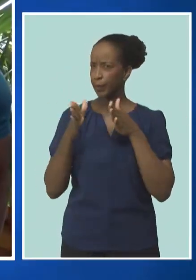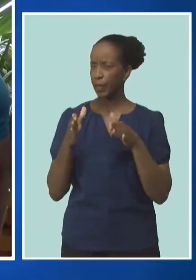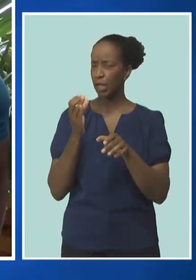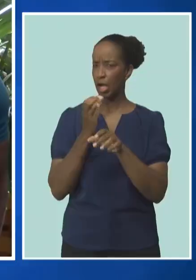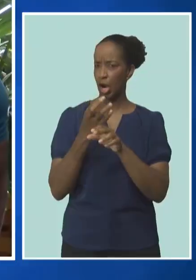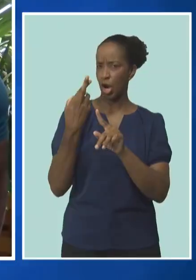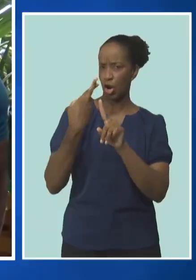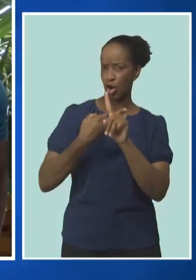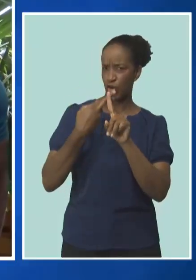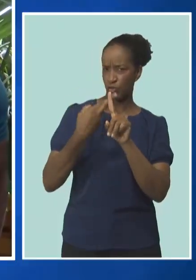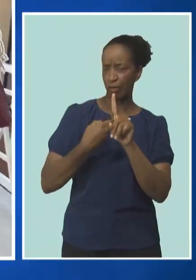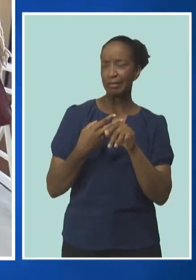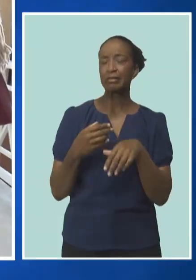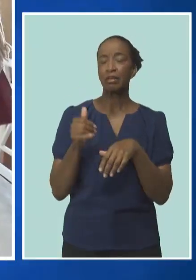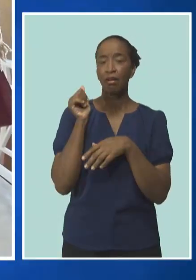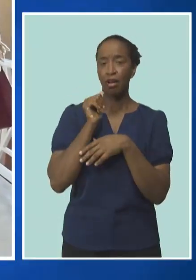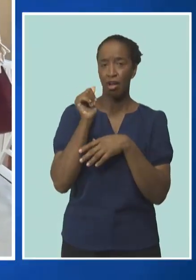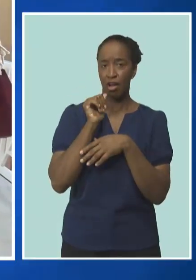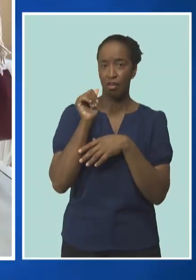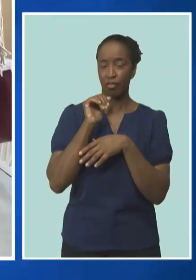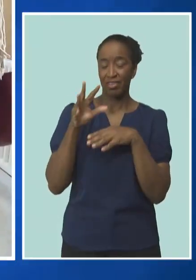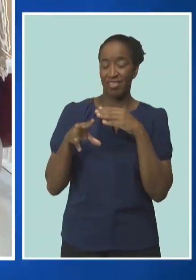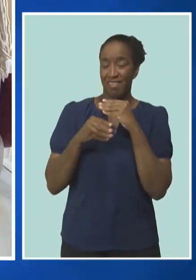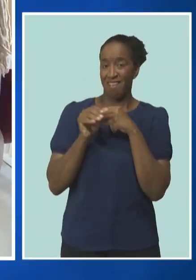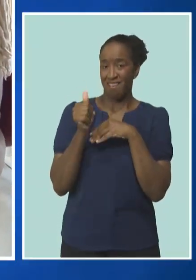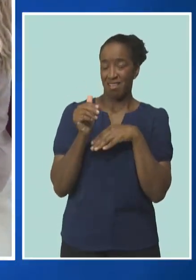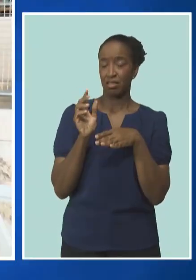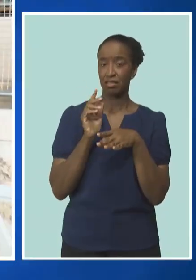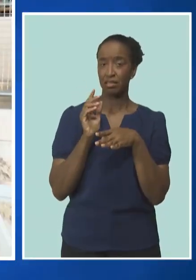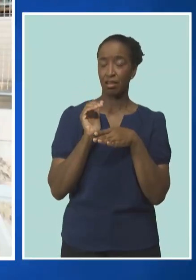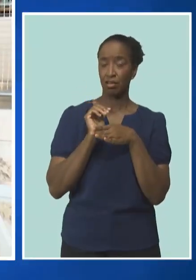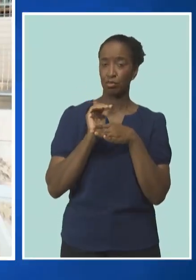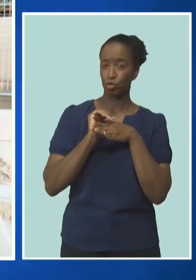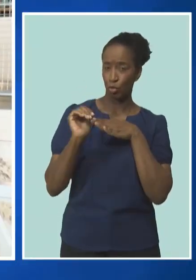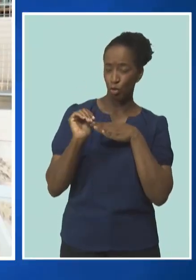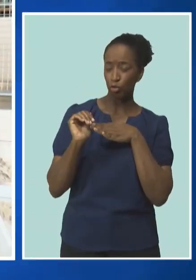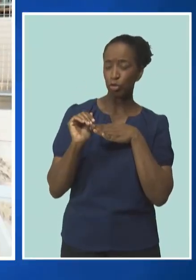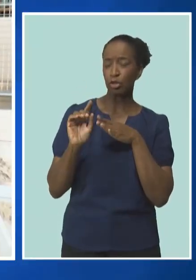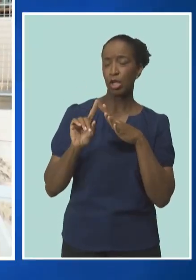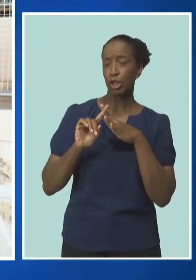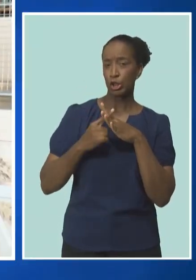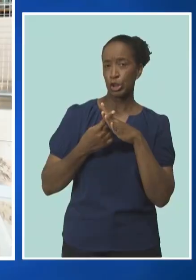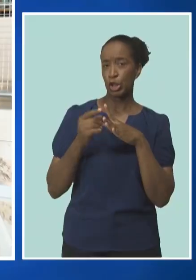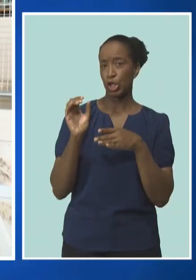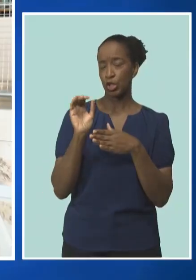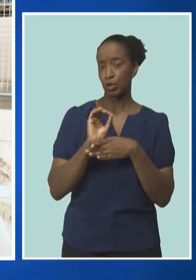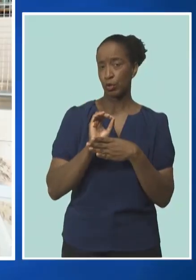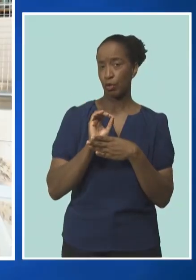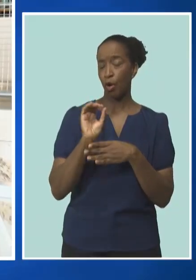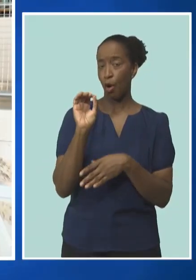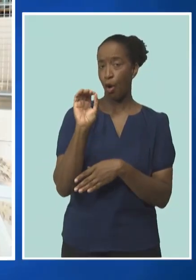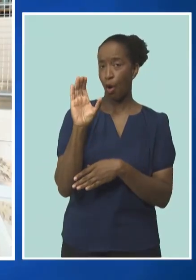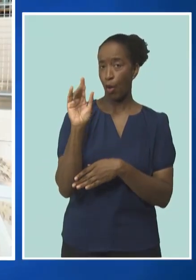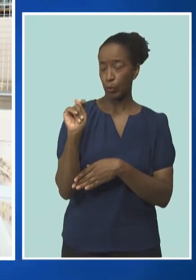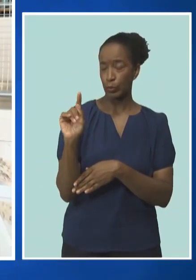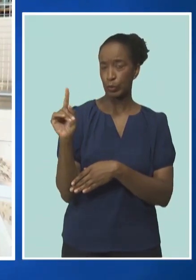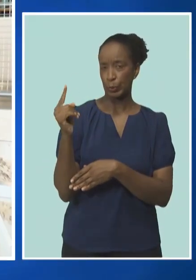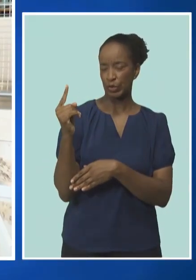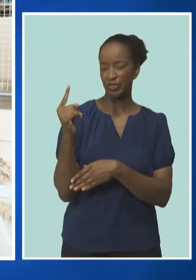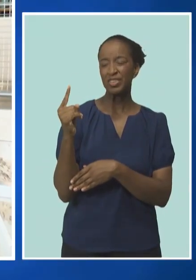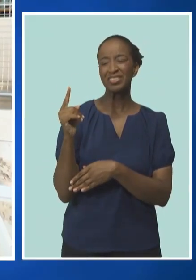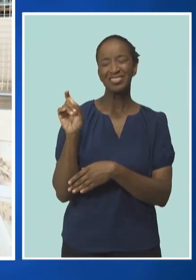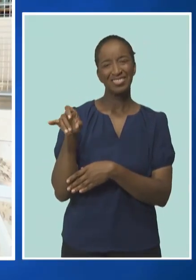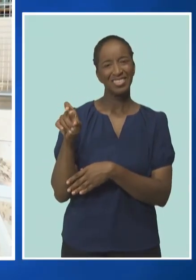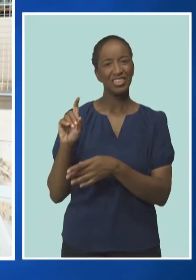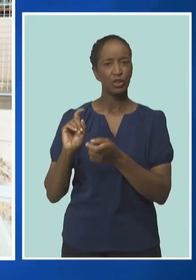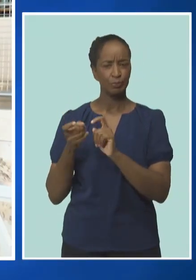rental environmental levy, which is scheduled to begin October 1st. At $10 Barbados a day, this levy threatens